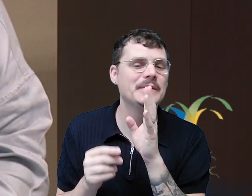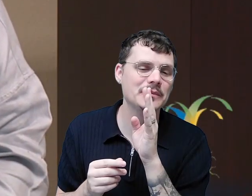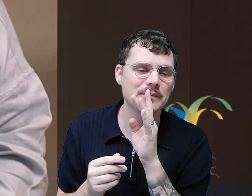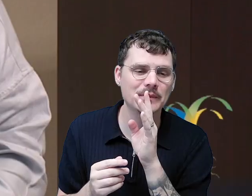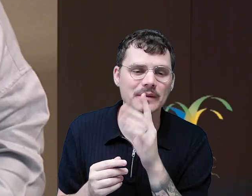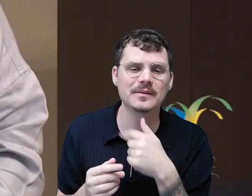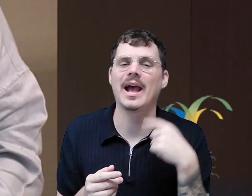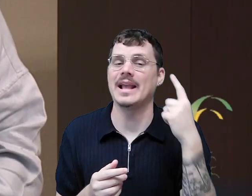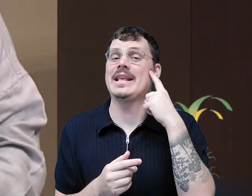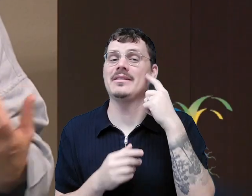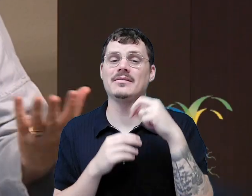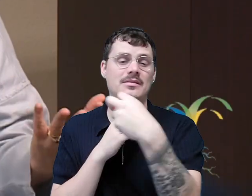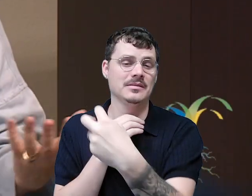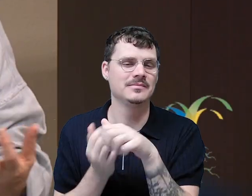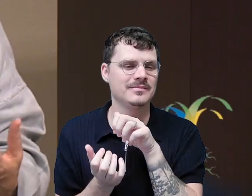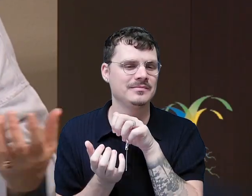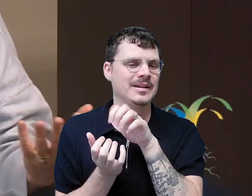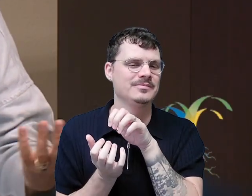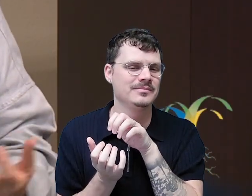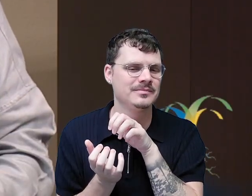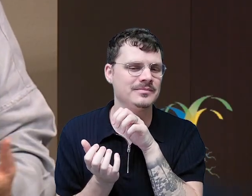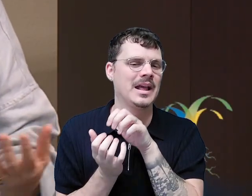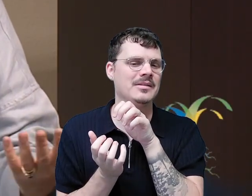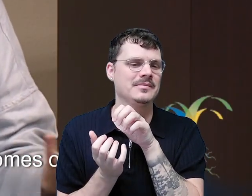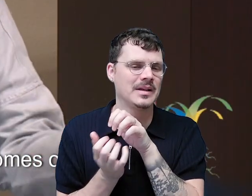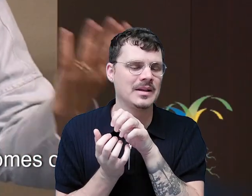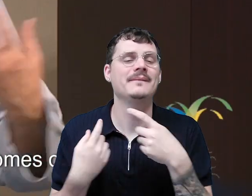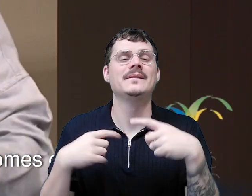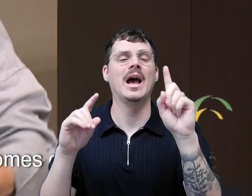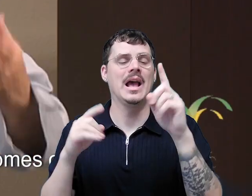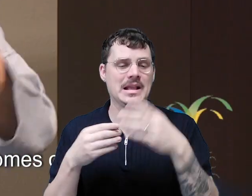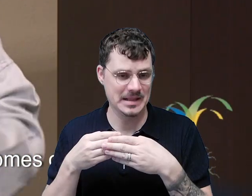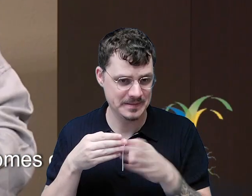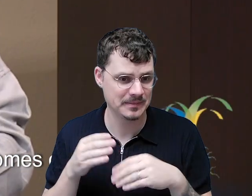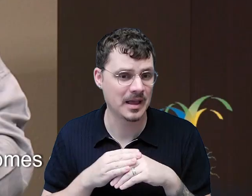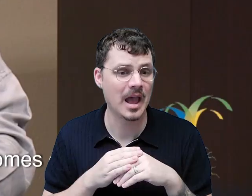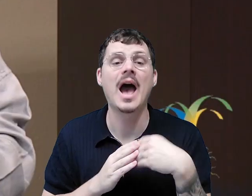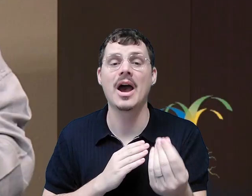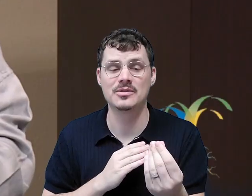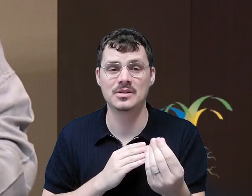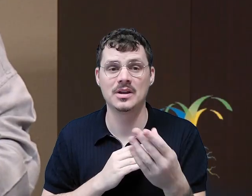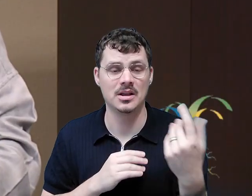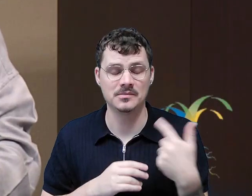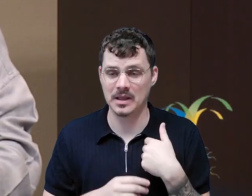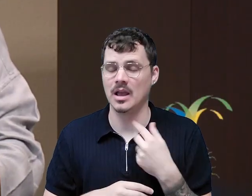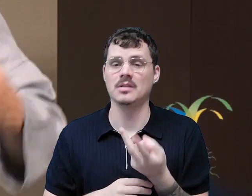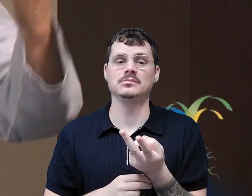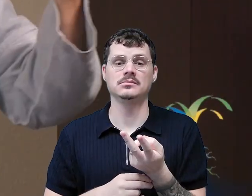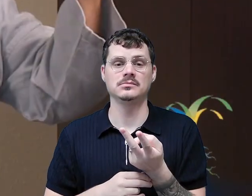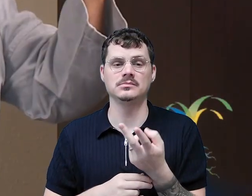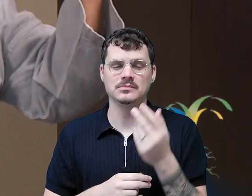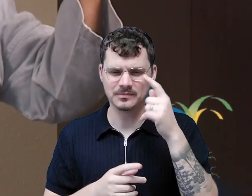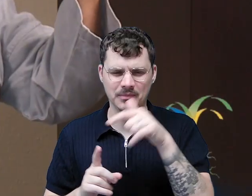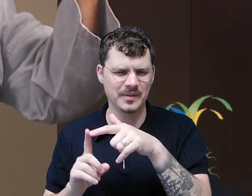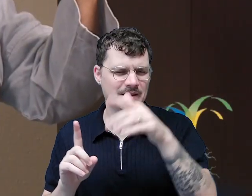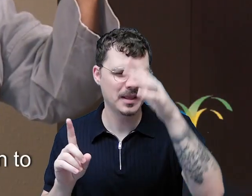right? And I start to hear laughter. And then he finally laughs, and he comes out, and right in front of